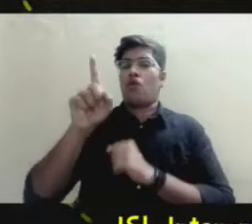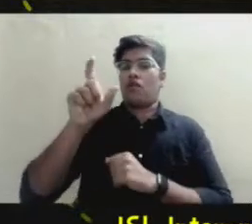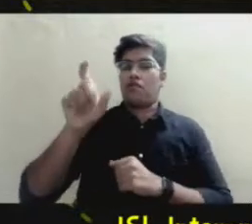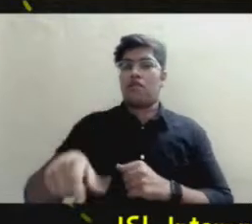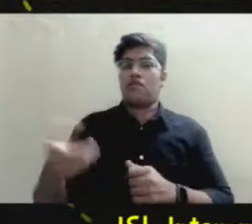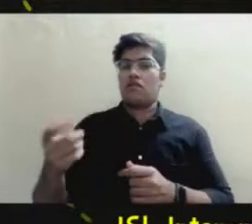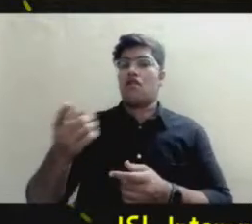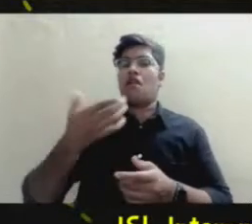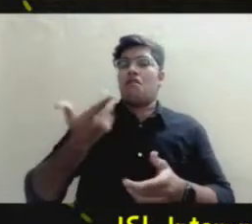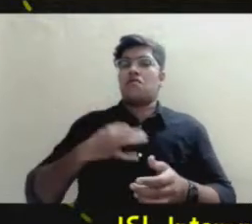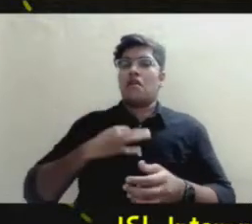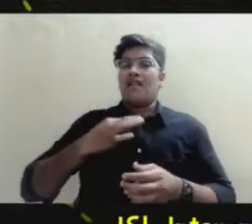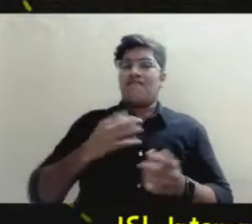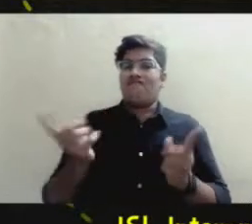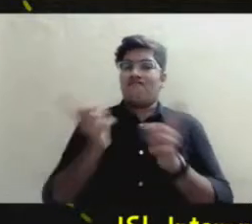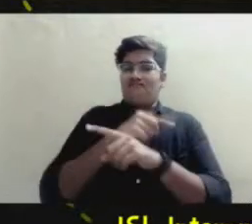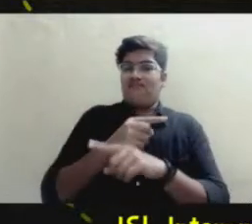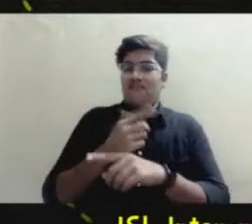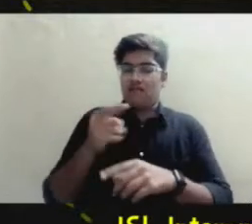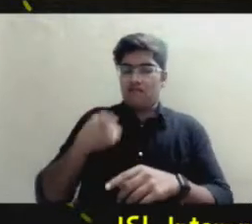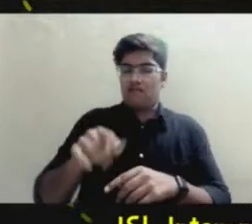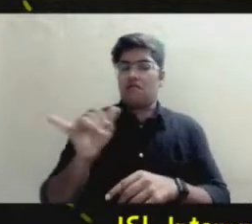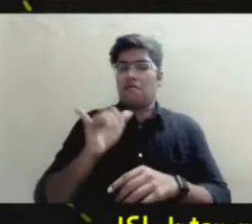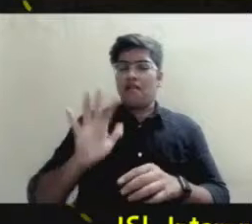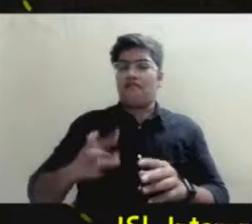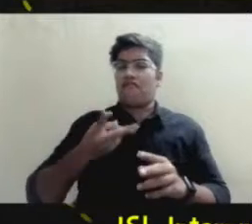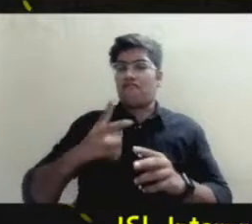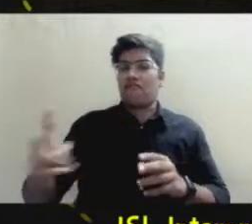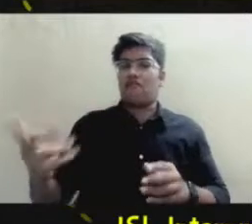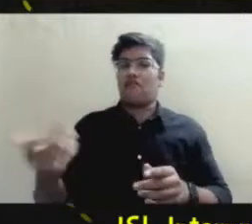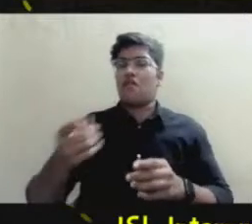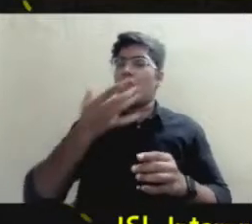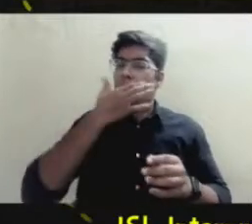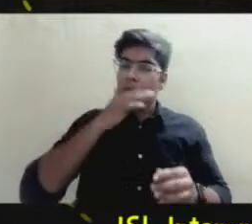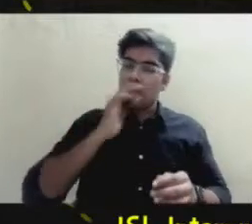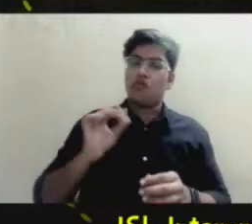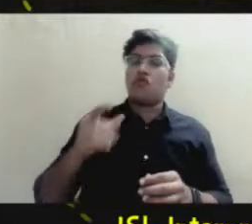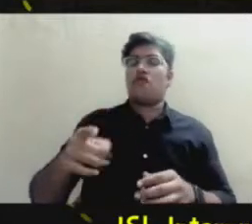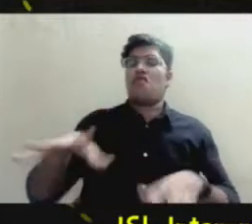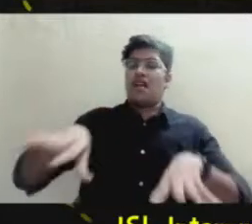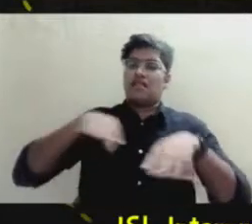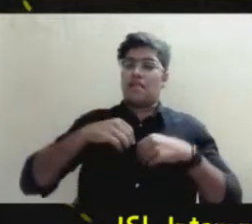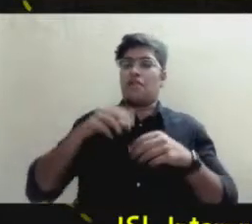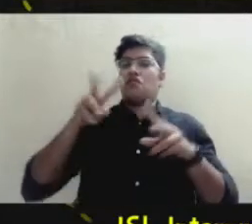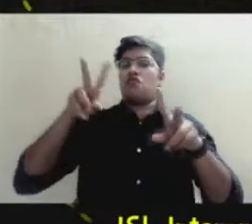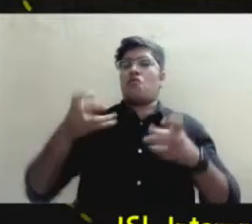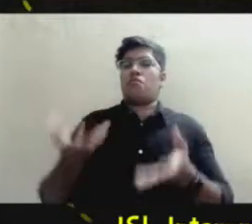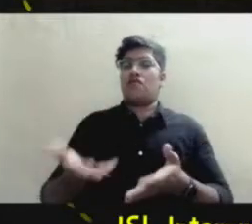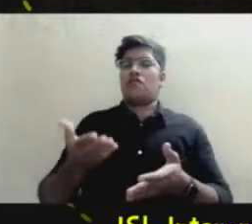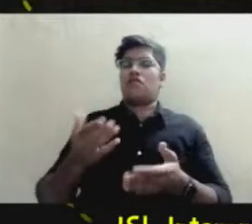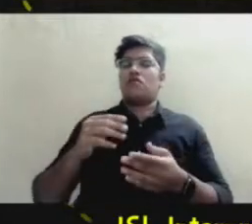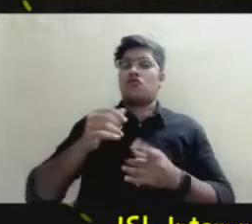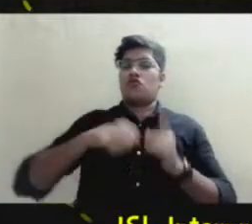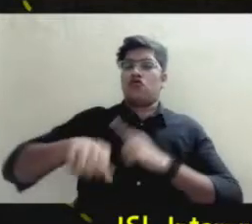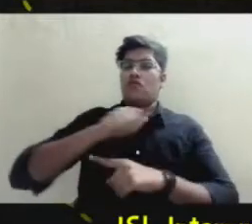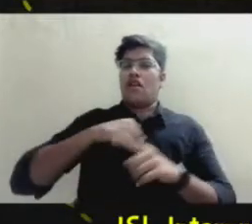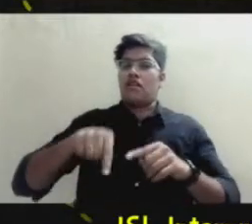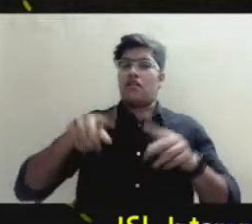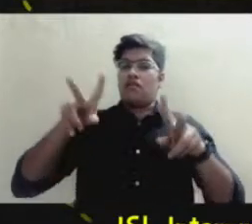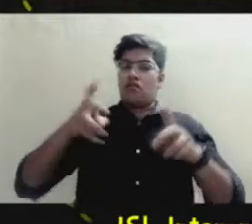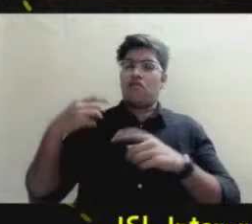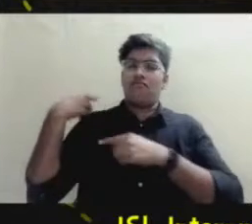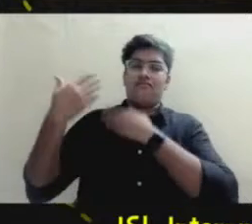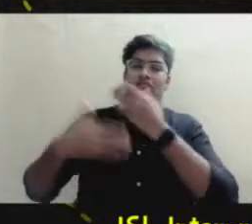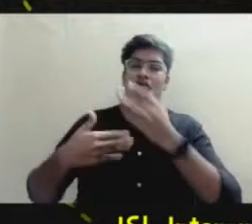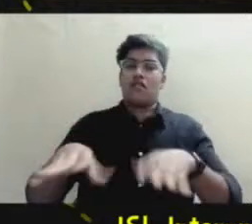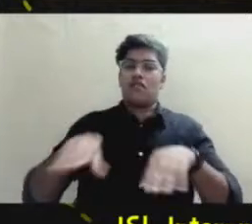cross-dressing in a sense. So I think all of this is very much a beautiful and very accepted part of our tradition. So perhaps the brickbats and the